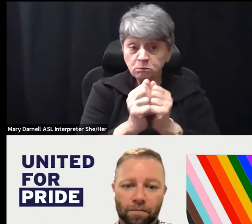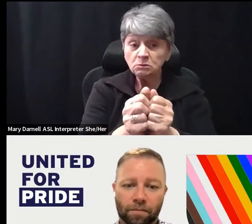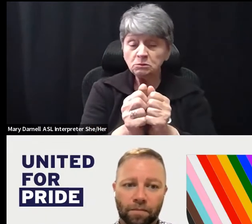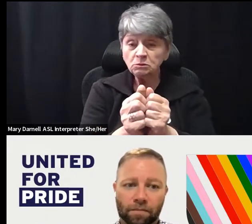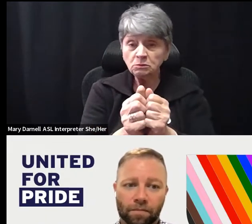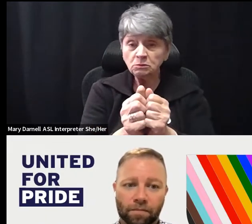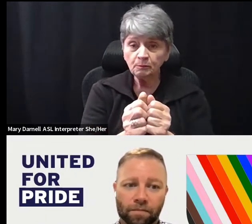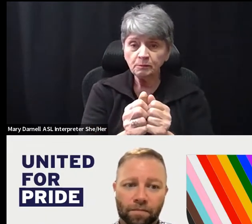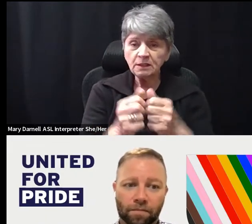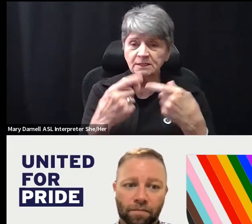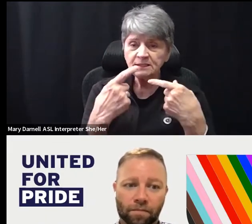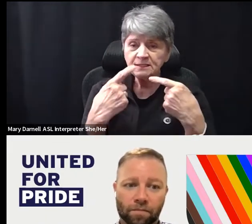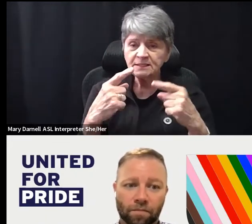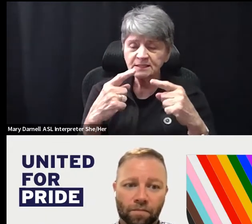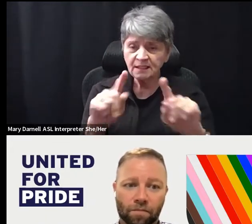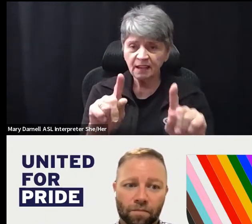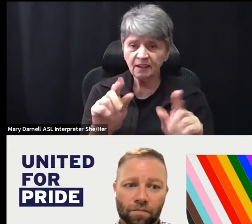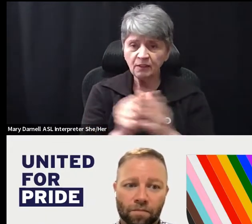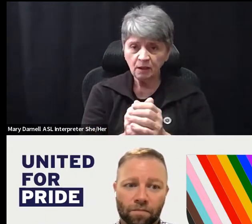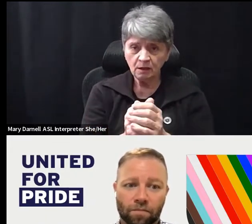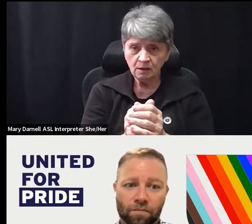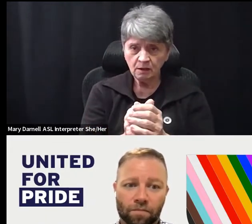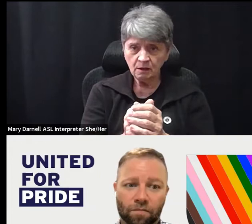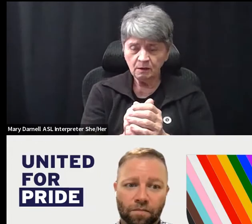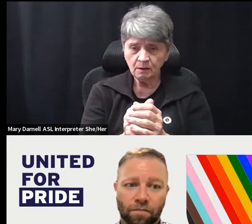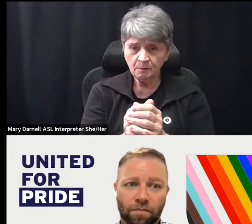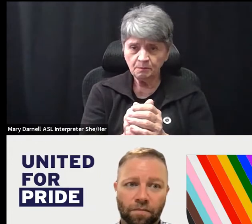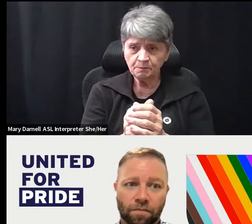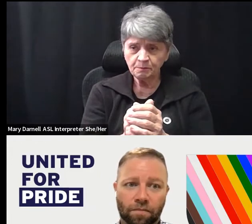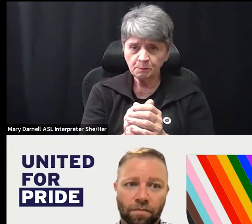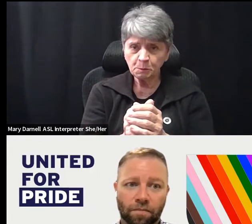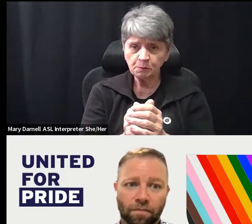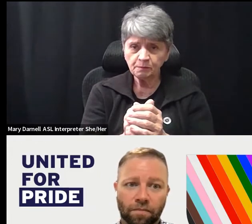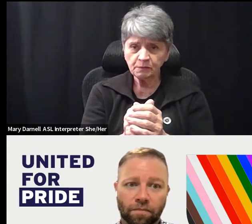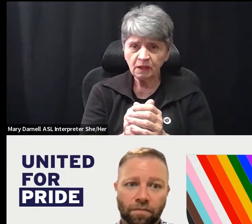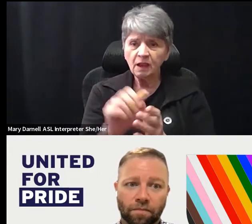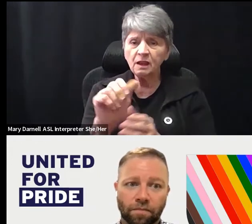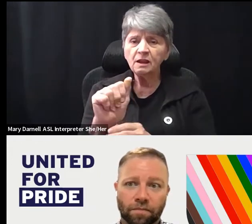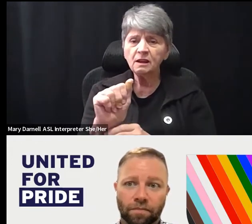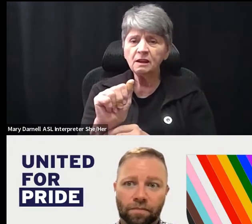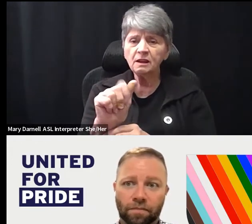I mean, Alex, you might have dug more into the case than I. I feel like I needed to